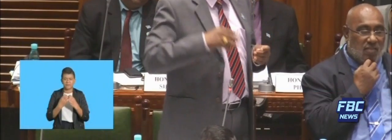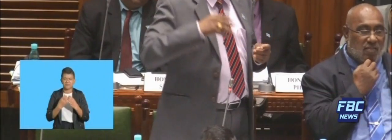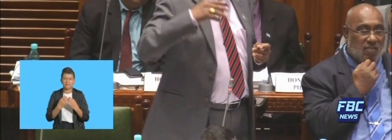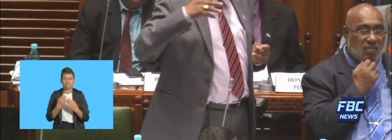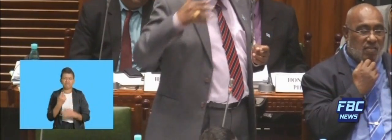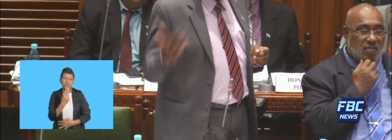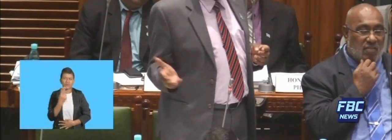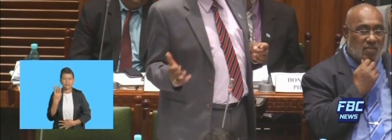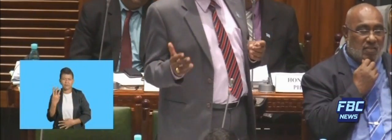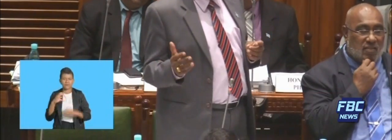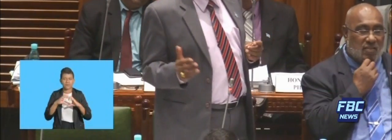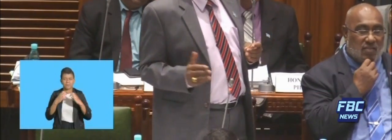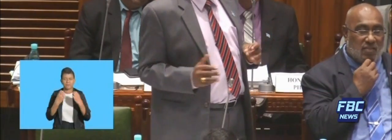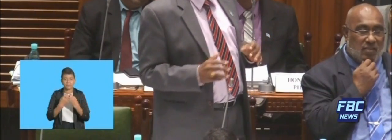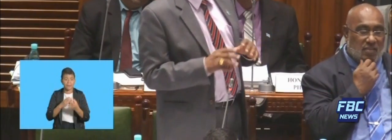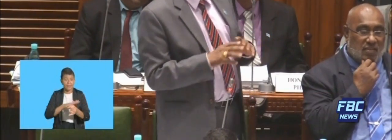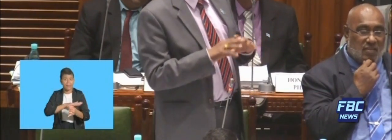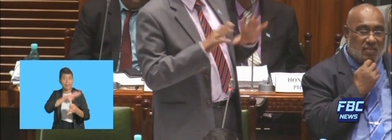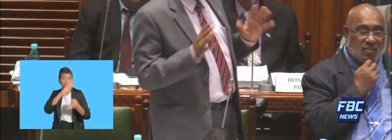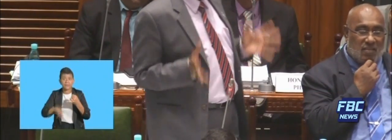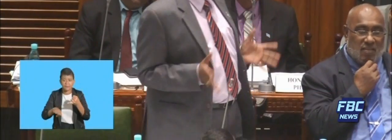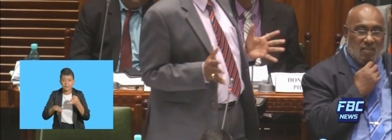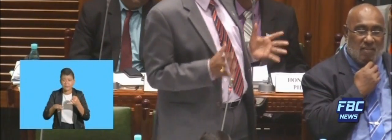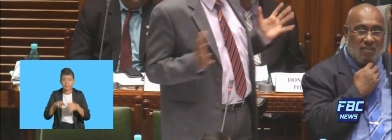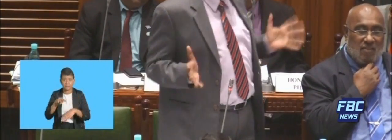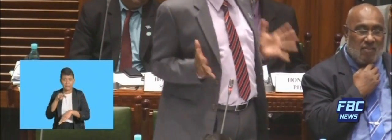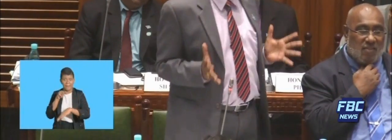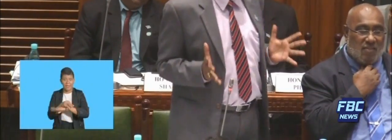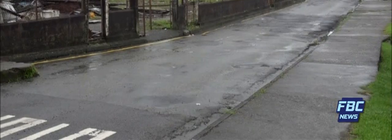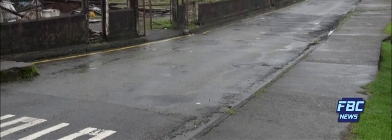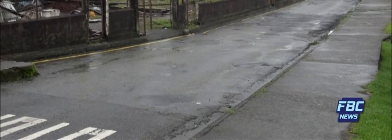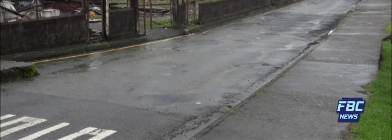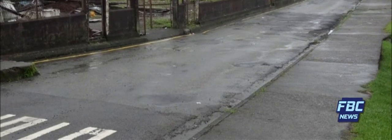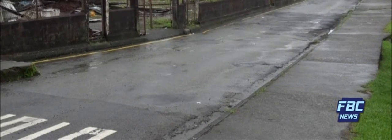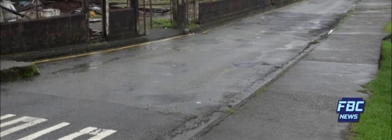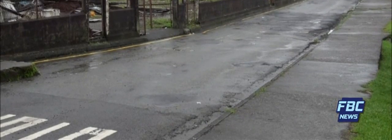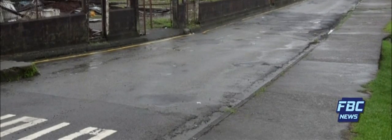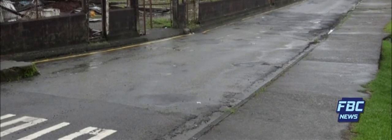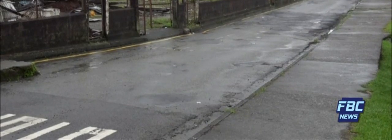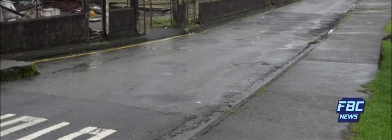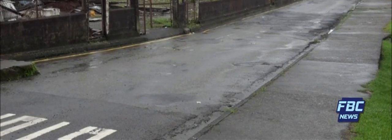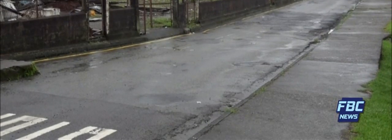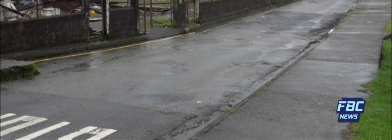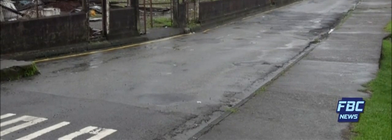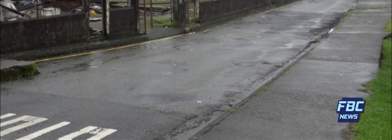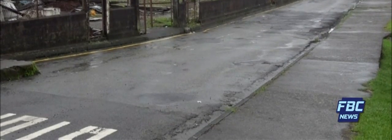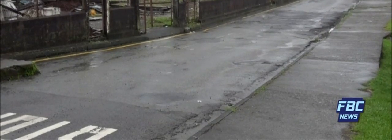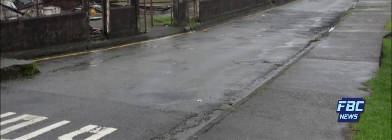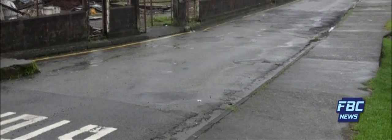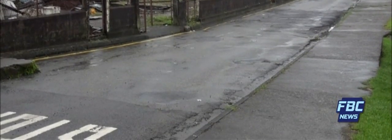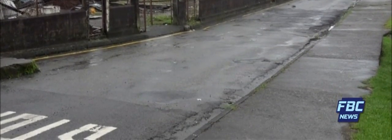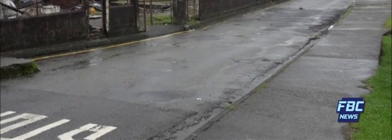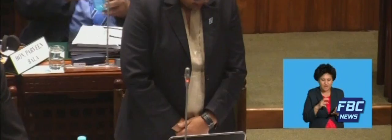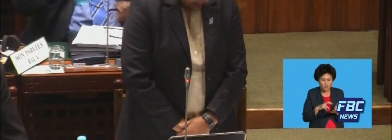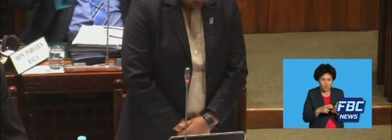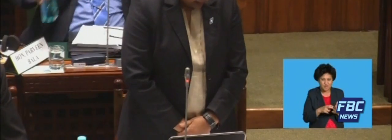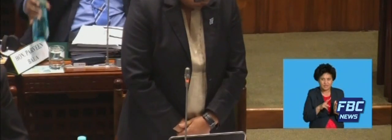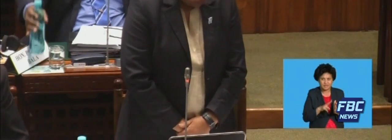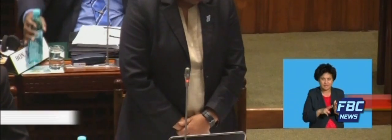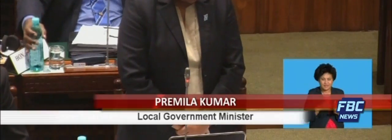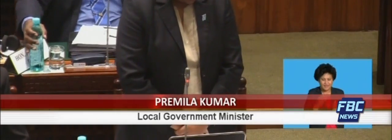and at the end of the month, they have full board, full council. To the current minister responsible, talking up the way forward.